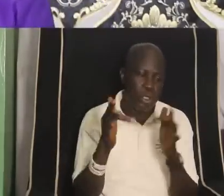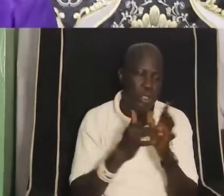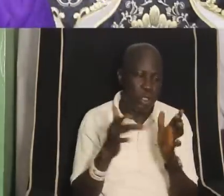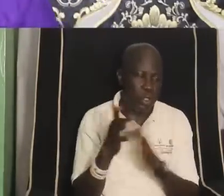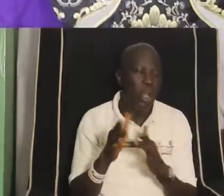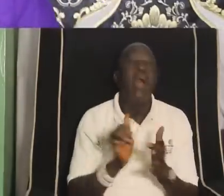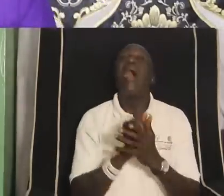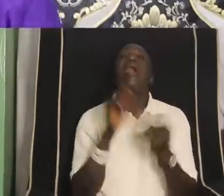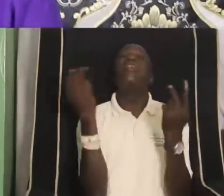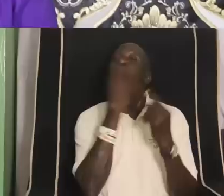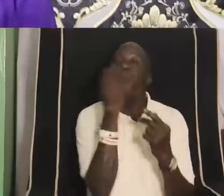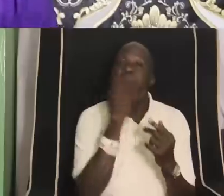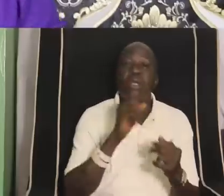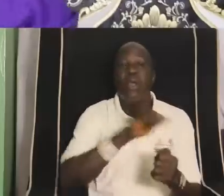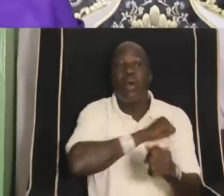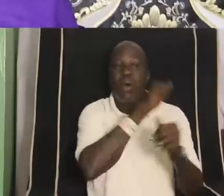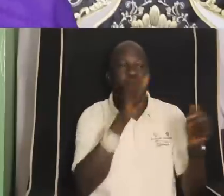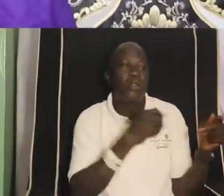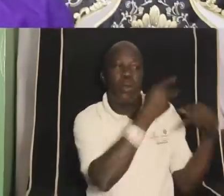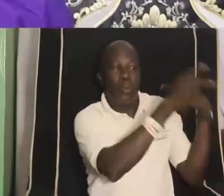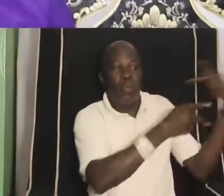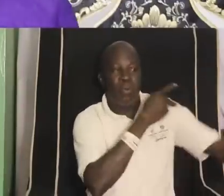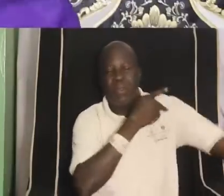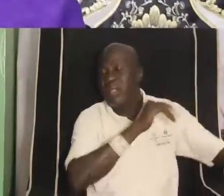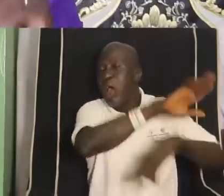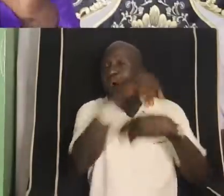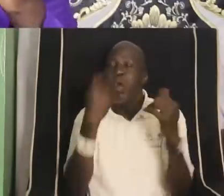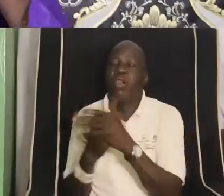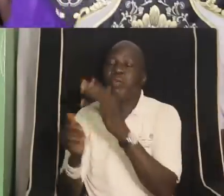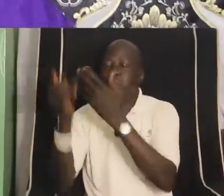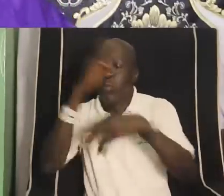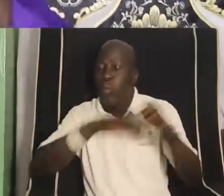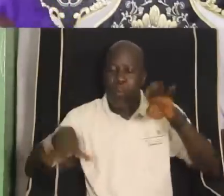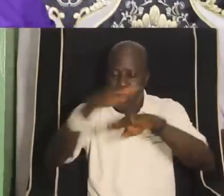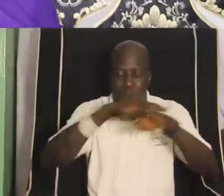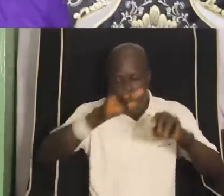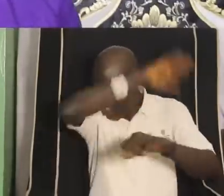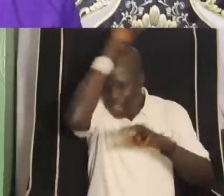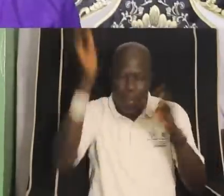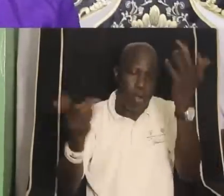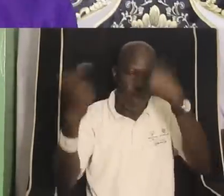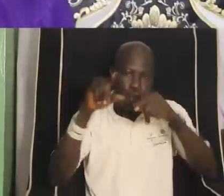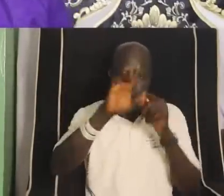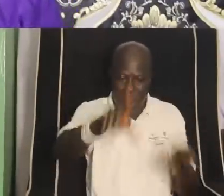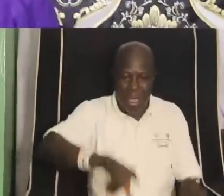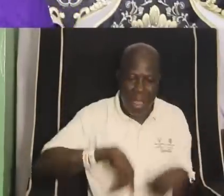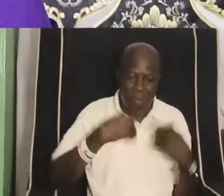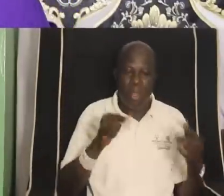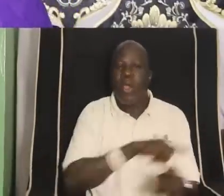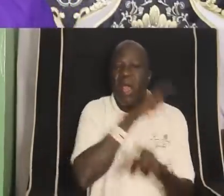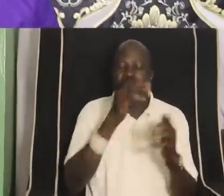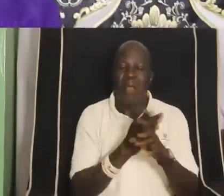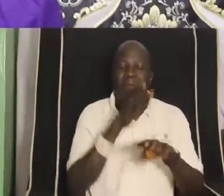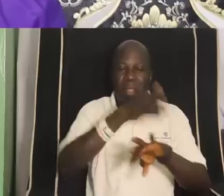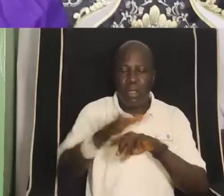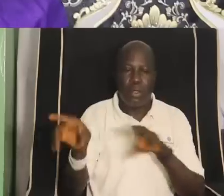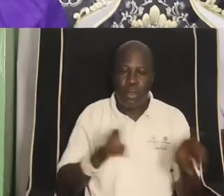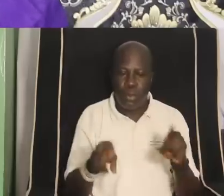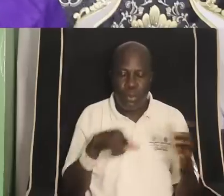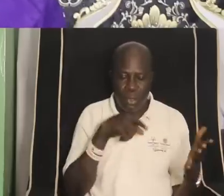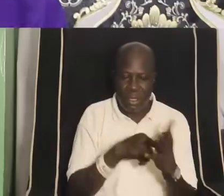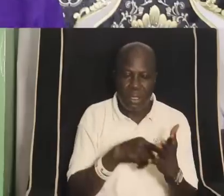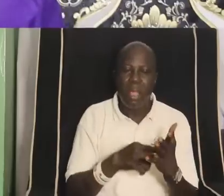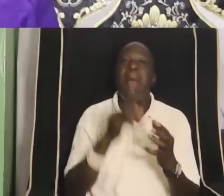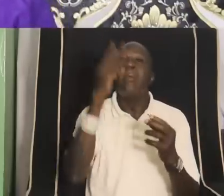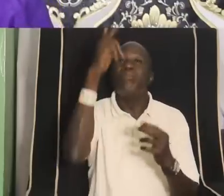emi soro bi woli ah ogun ayo mo ni bori e ah Lẹ́yìn ìgbà tó ṣe yìí. After you have done this.